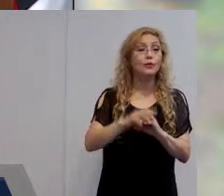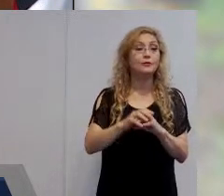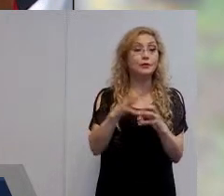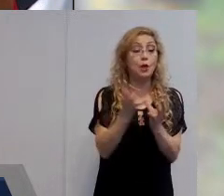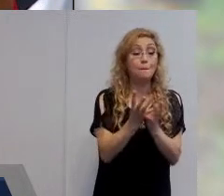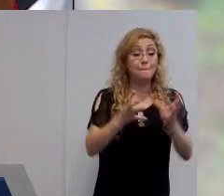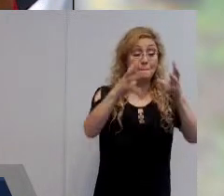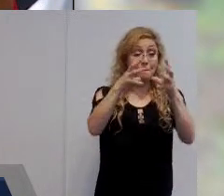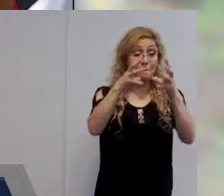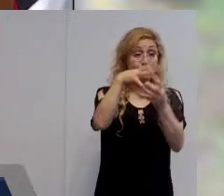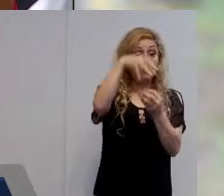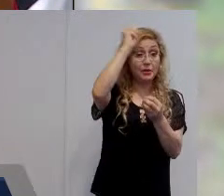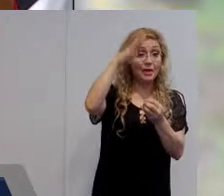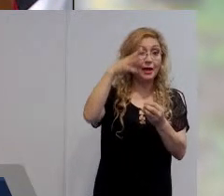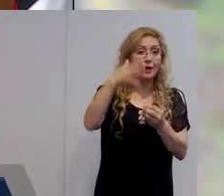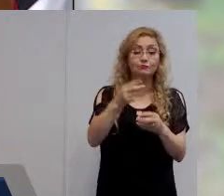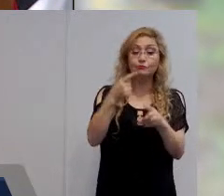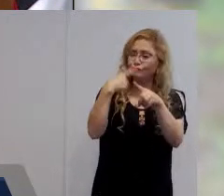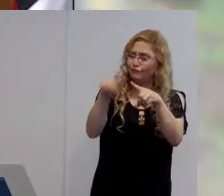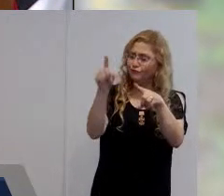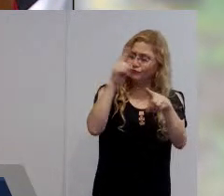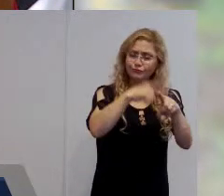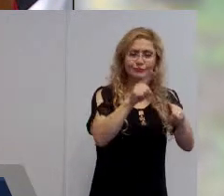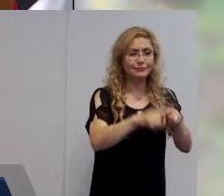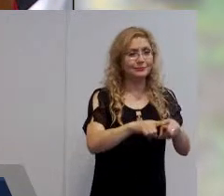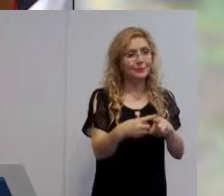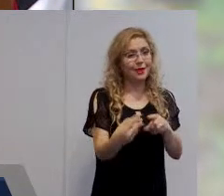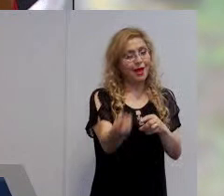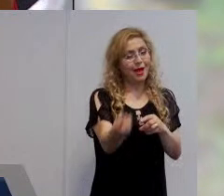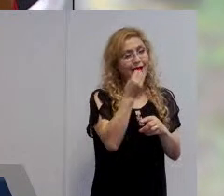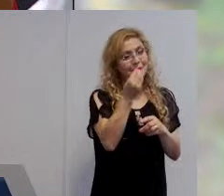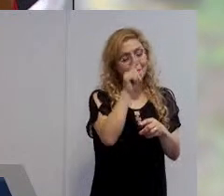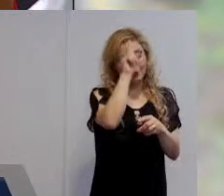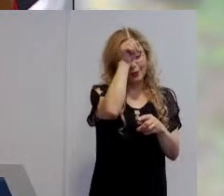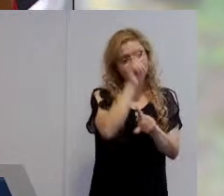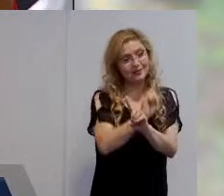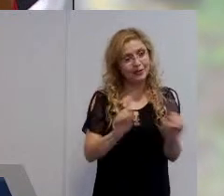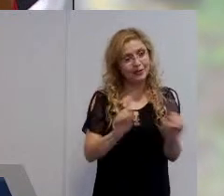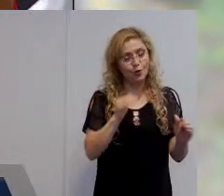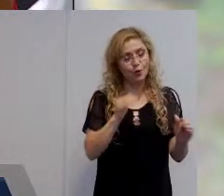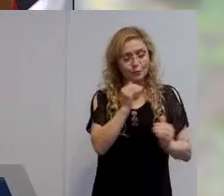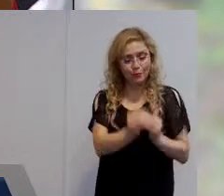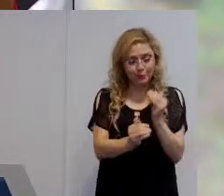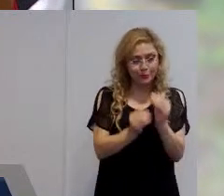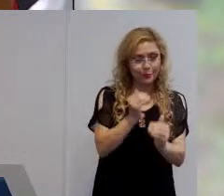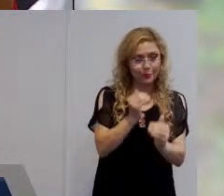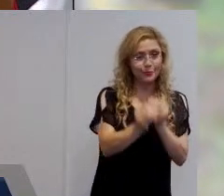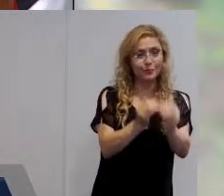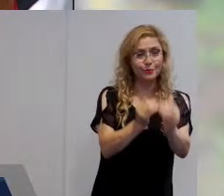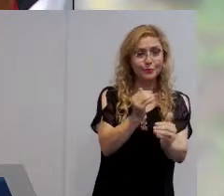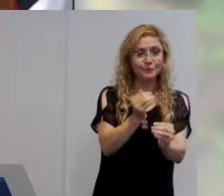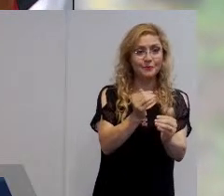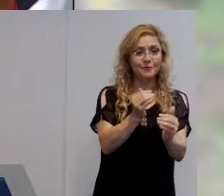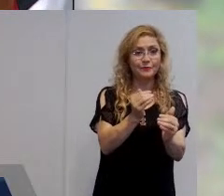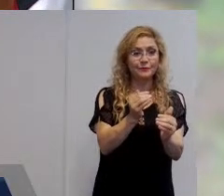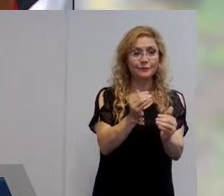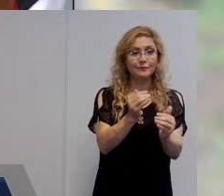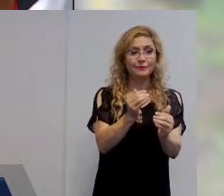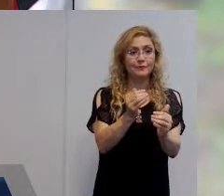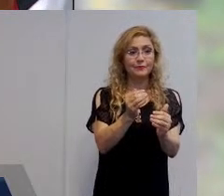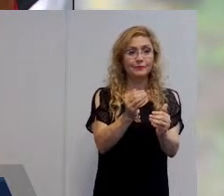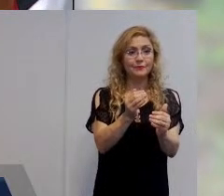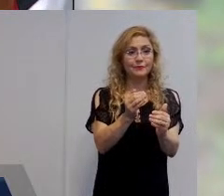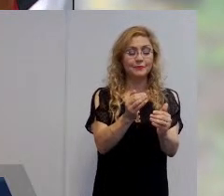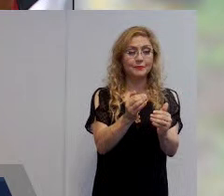non-traditional fruits, and a new state-of-art cornflour factory.